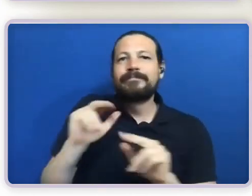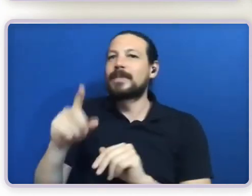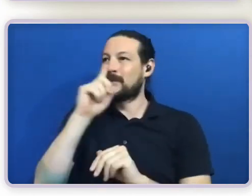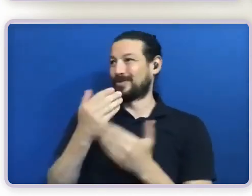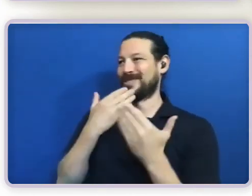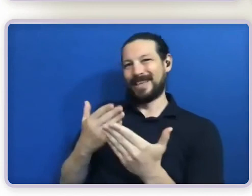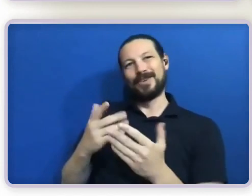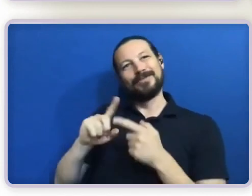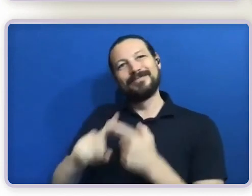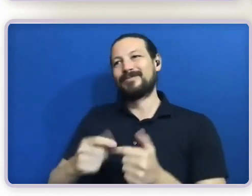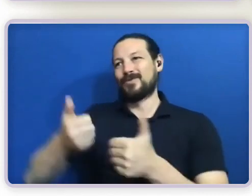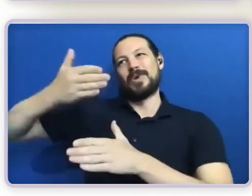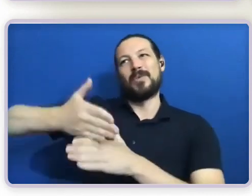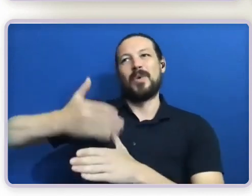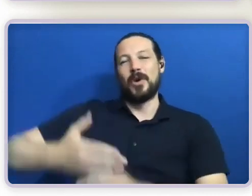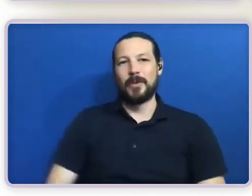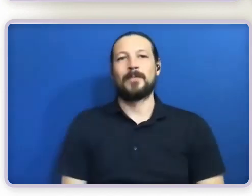work.